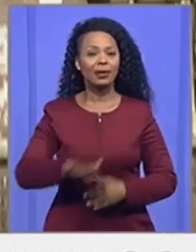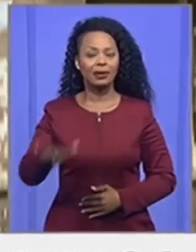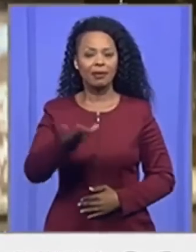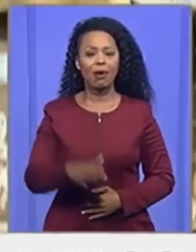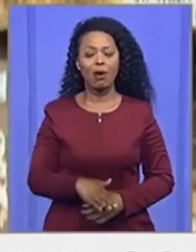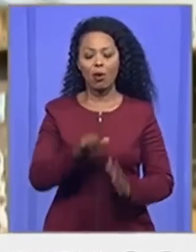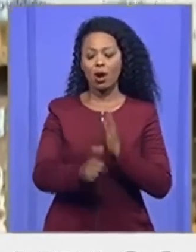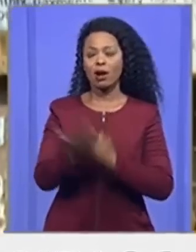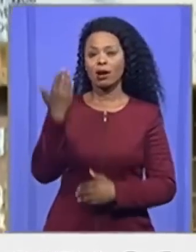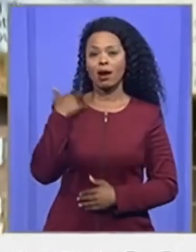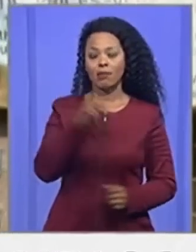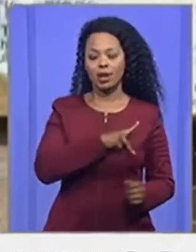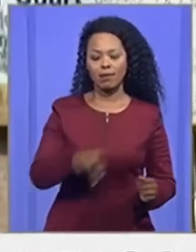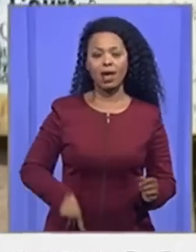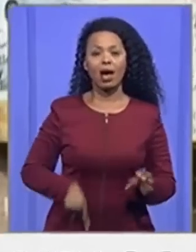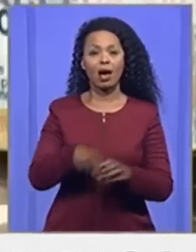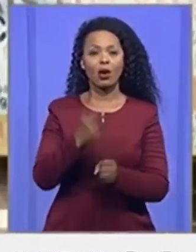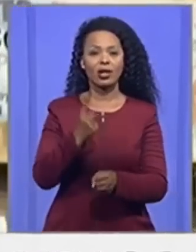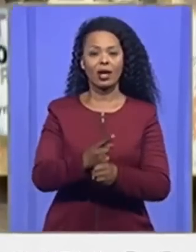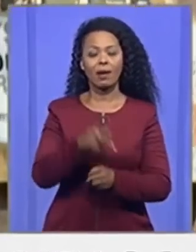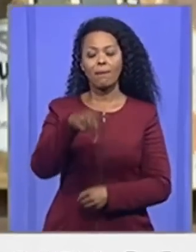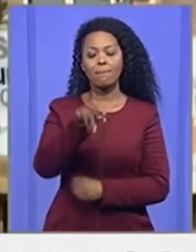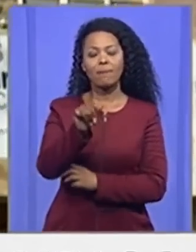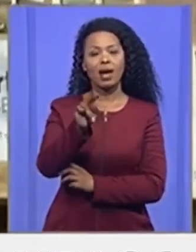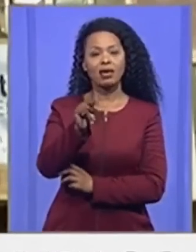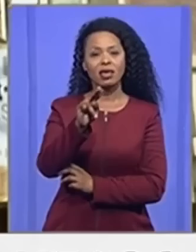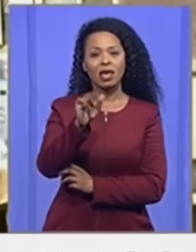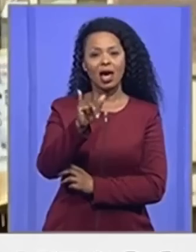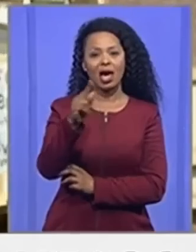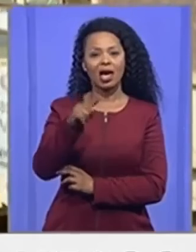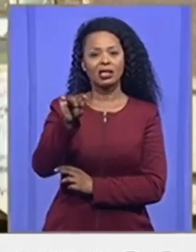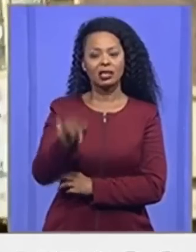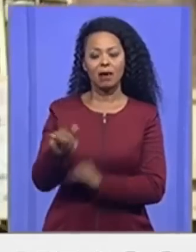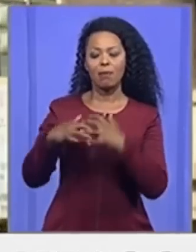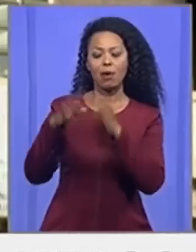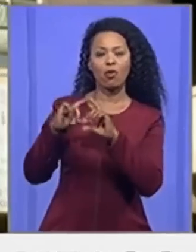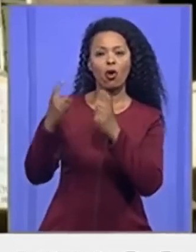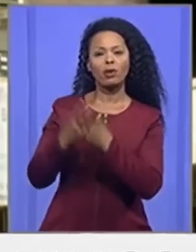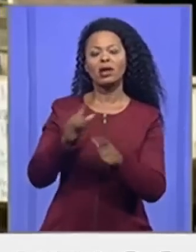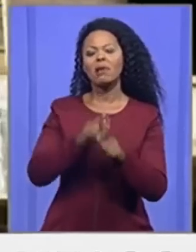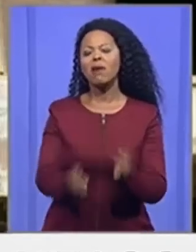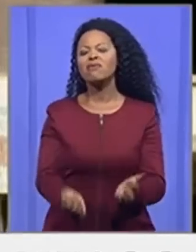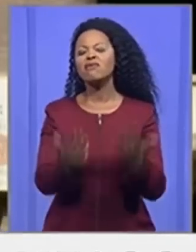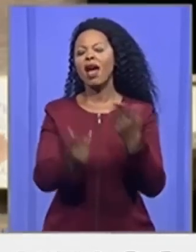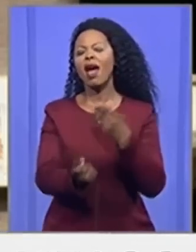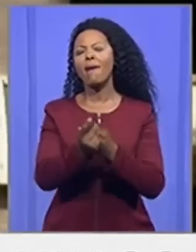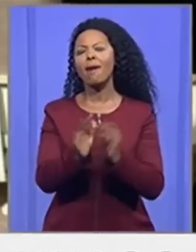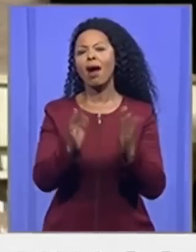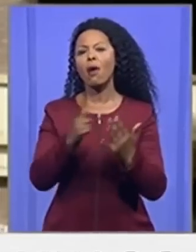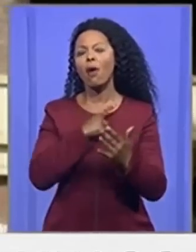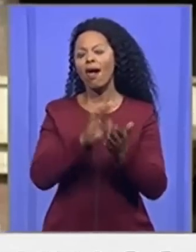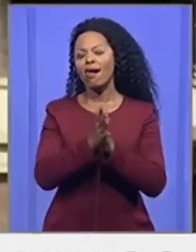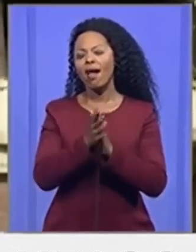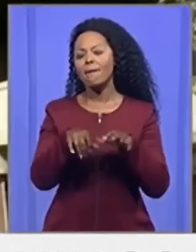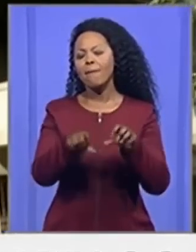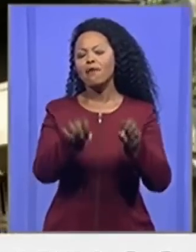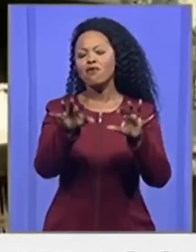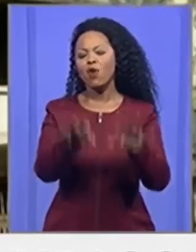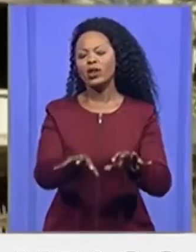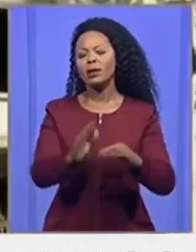tonakgolo ya Gauteng Panyasa Lesufi o hlomile commission ya go nyakišiša seo se ka bago se hlotše mollo go nyakišiša go thupja ga moago ka bogareng bja